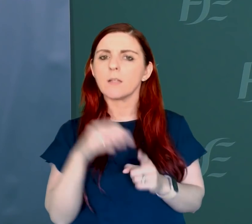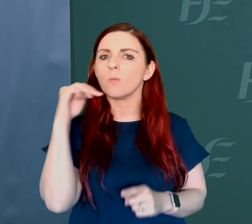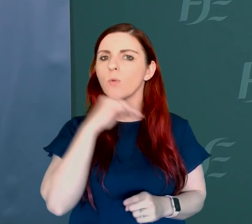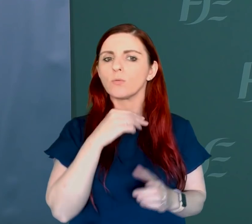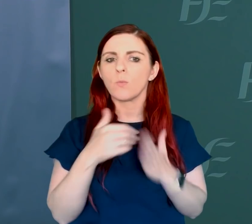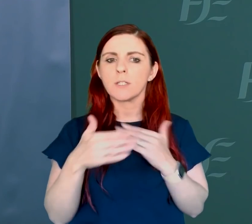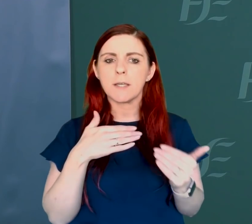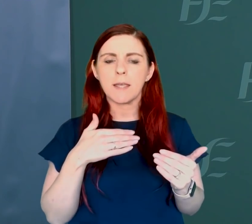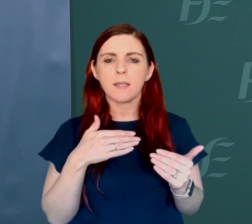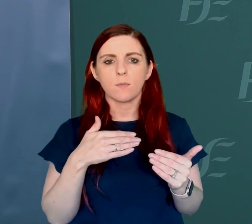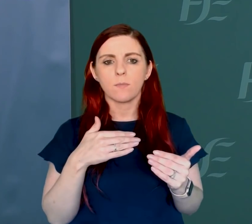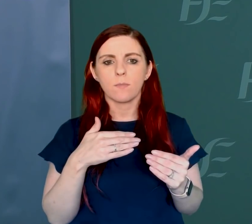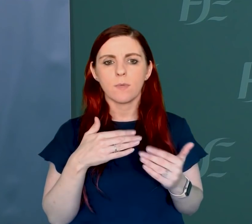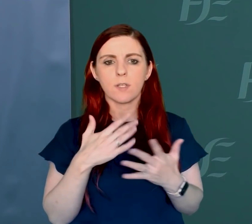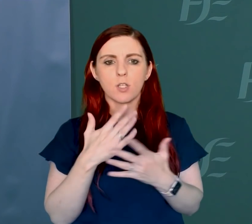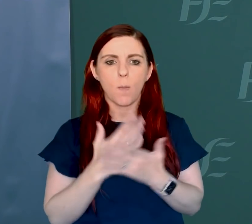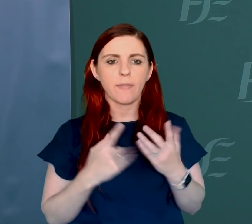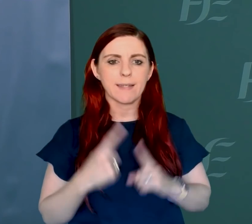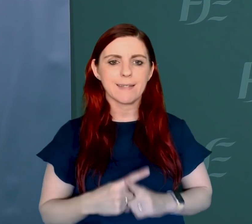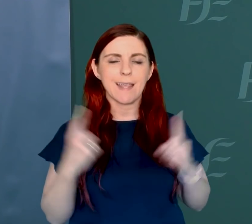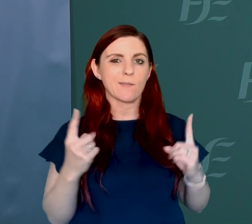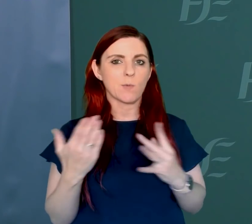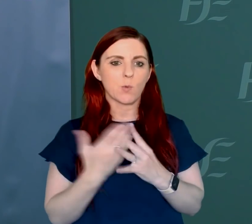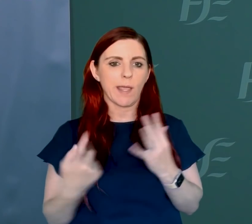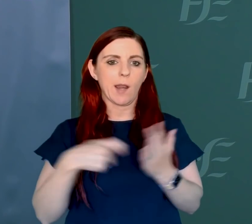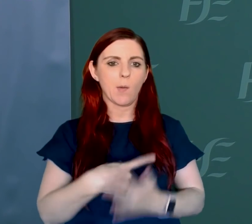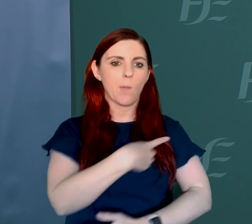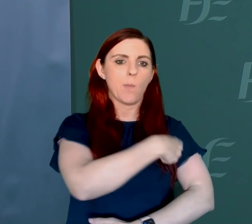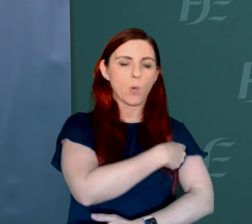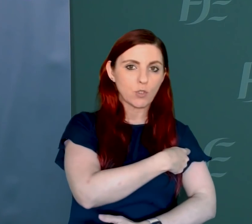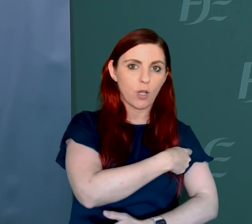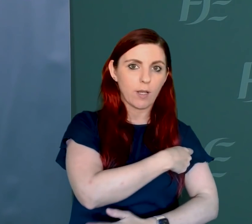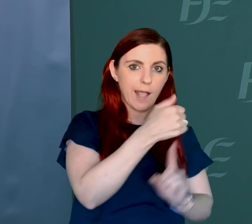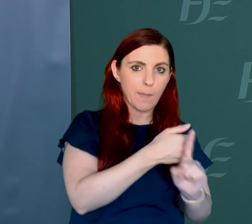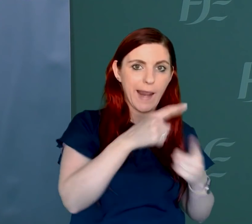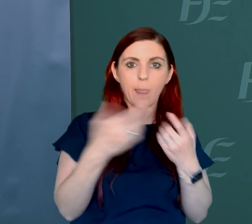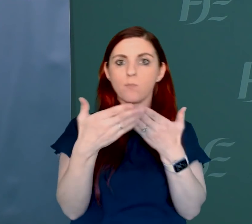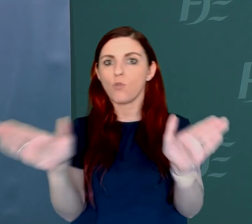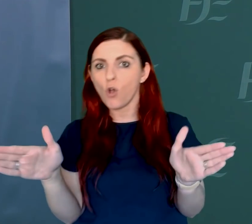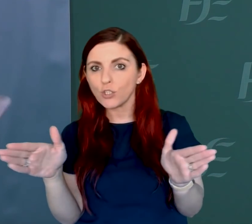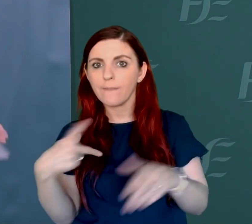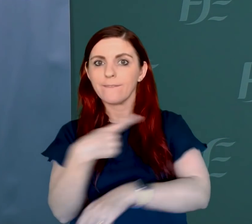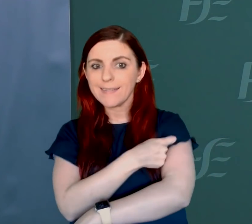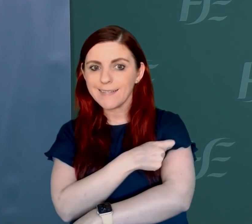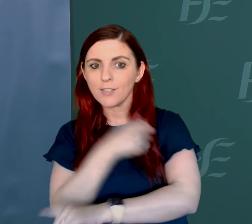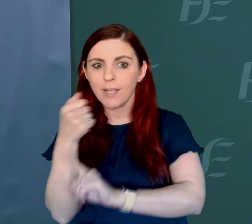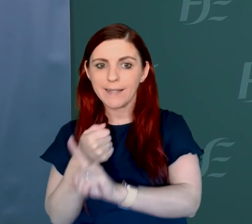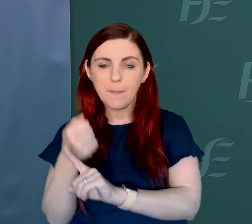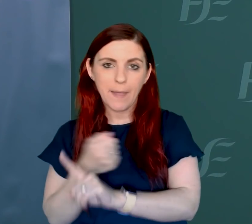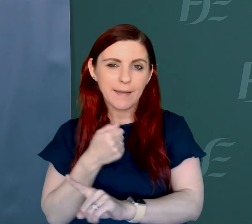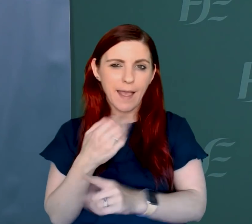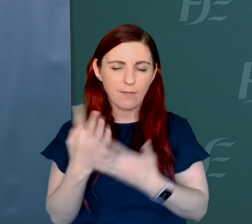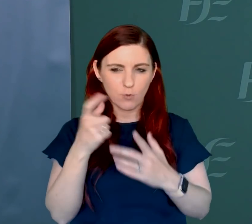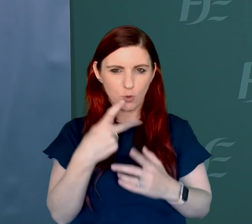of the differences between the booster campaign and the wider vaccination campaign that we obviously ran quite